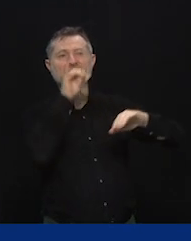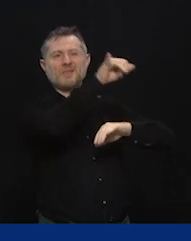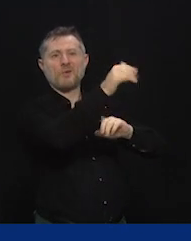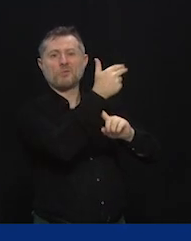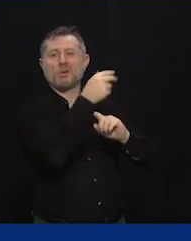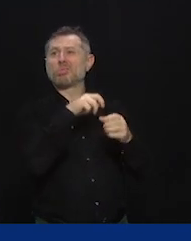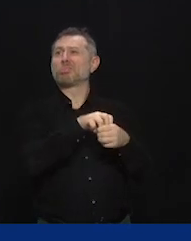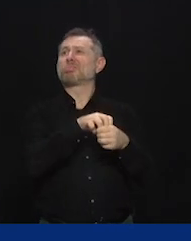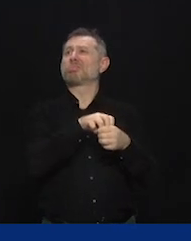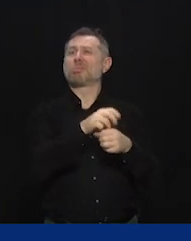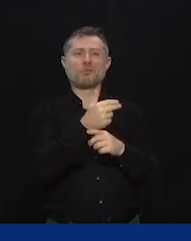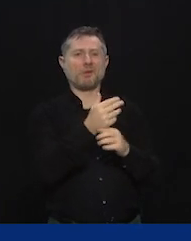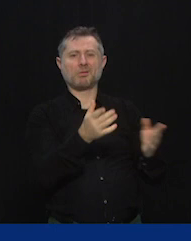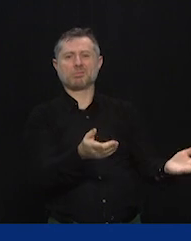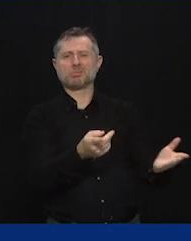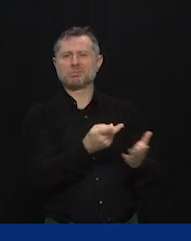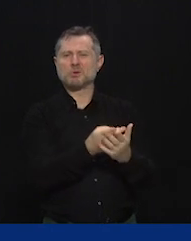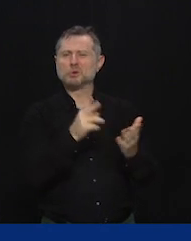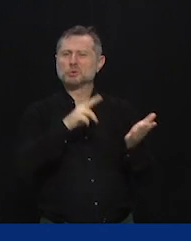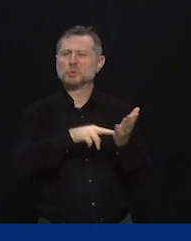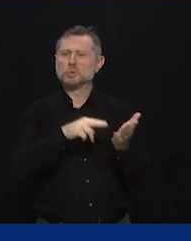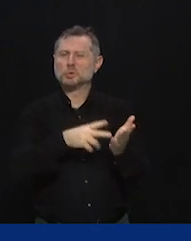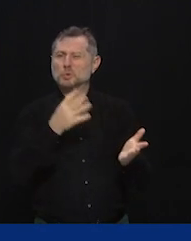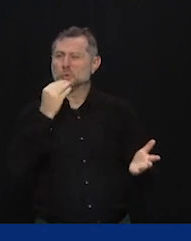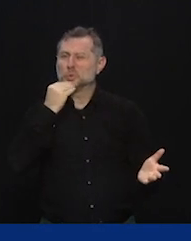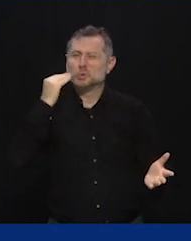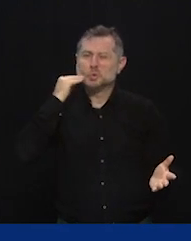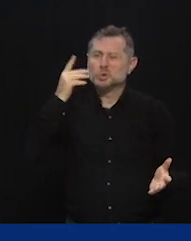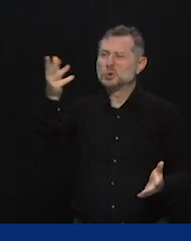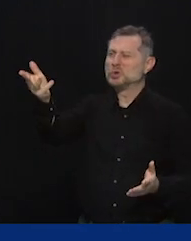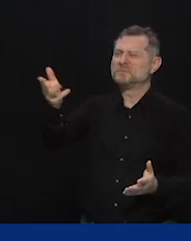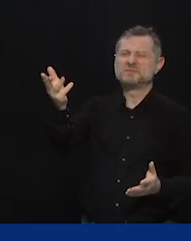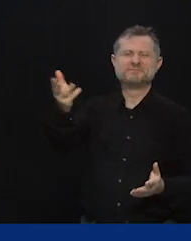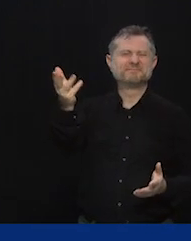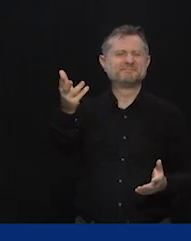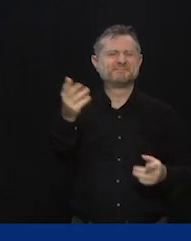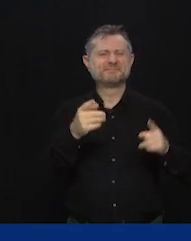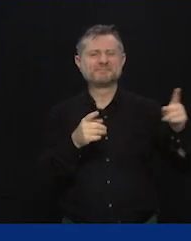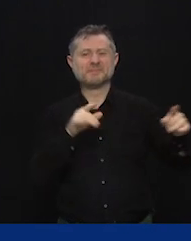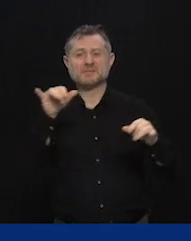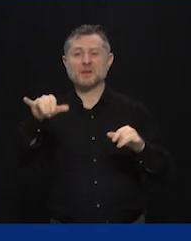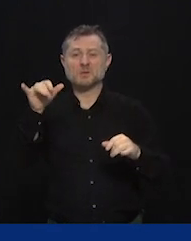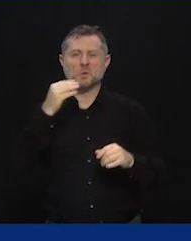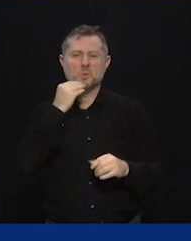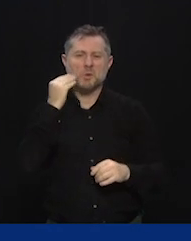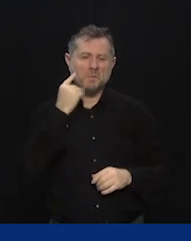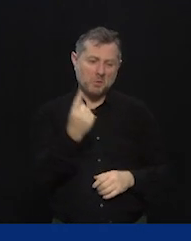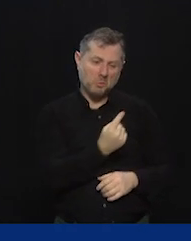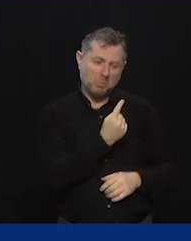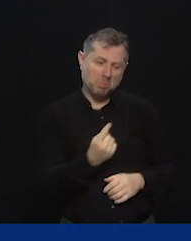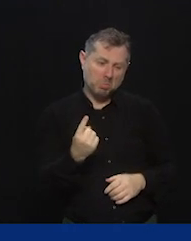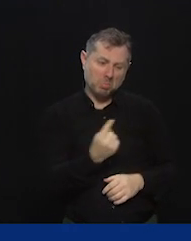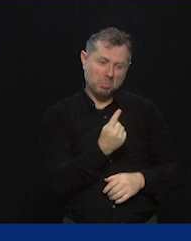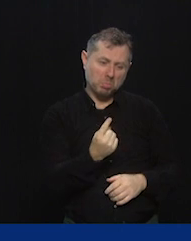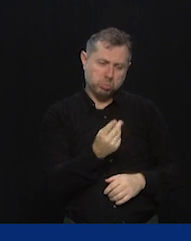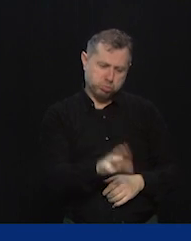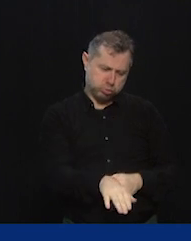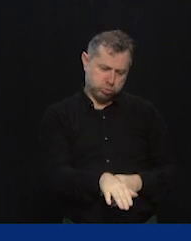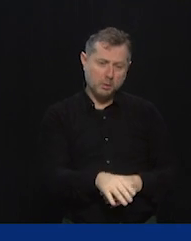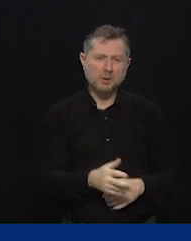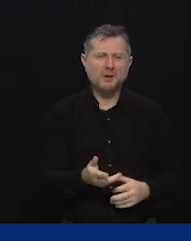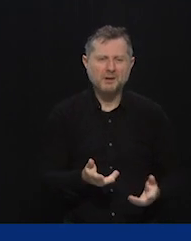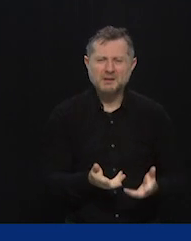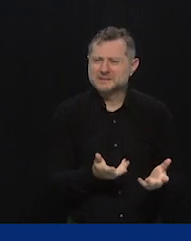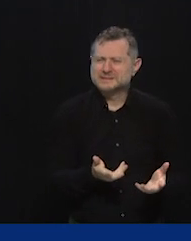up in a nursing home, ending up in or being at home by yourself? So this is such